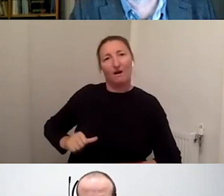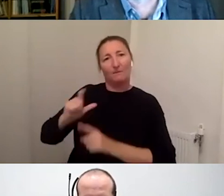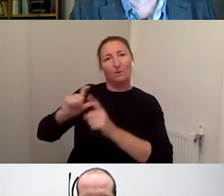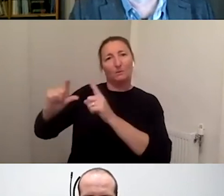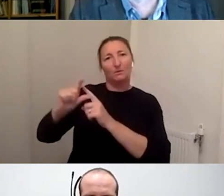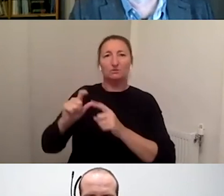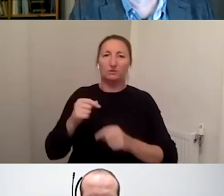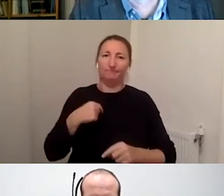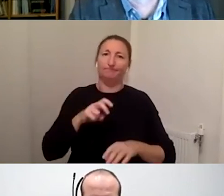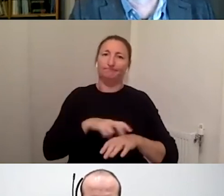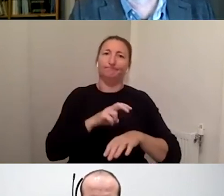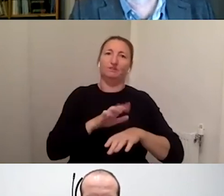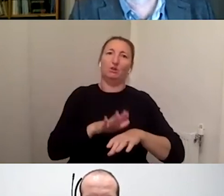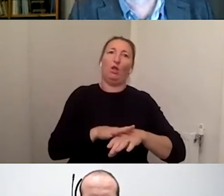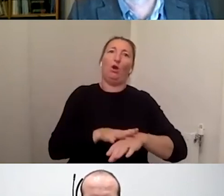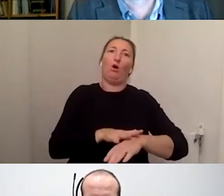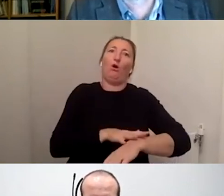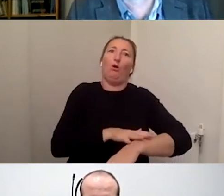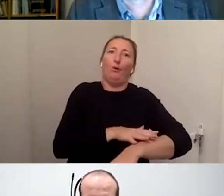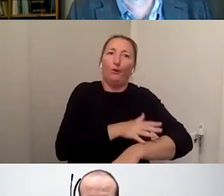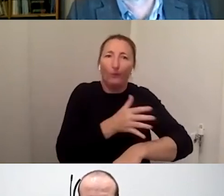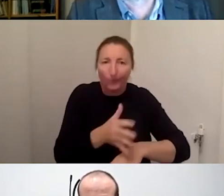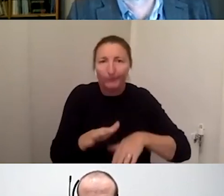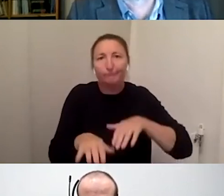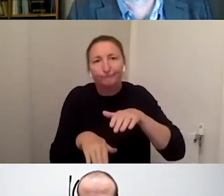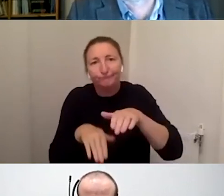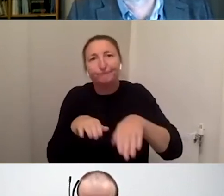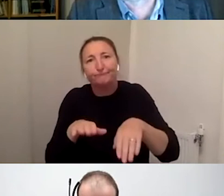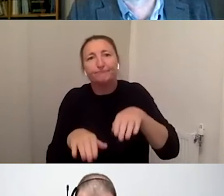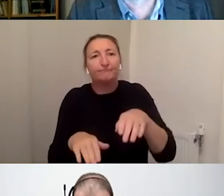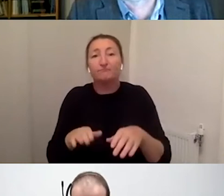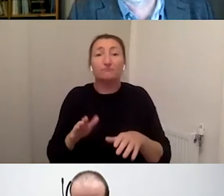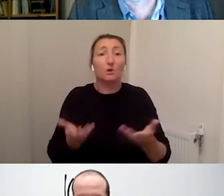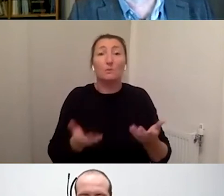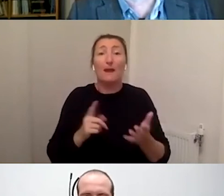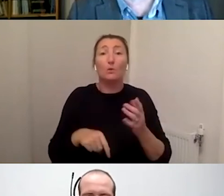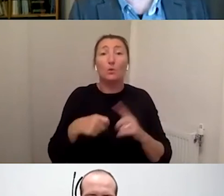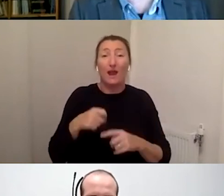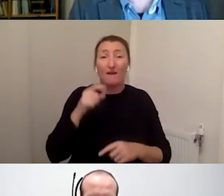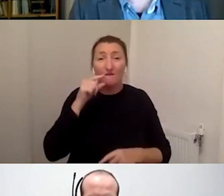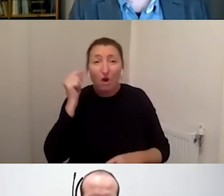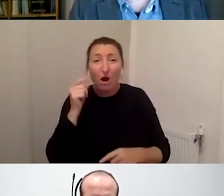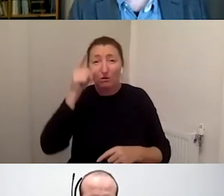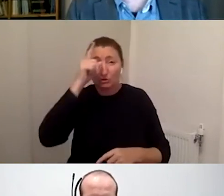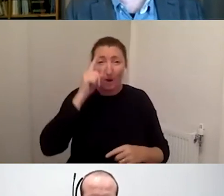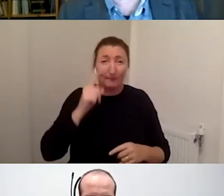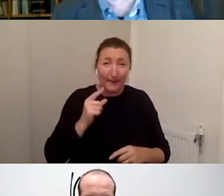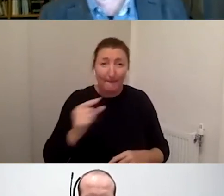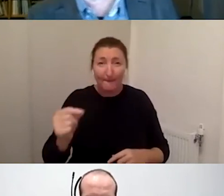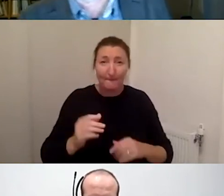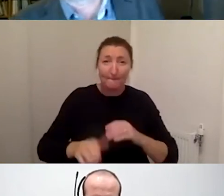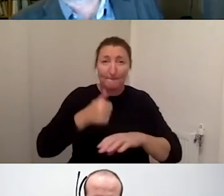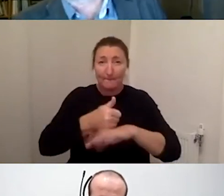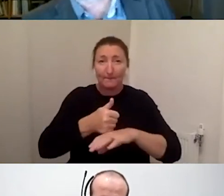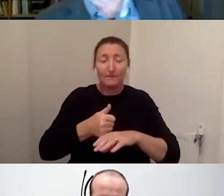we are slow in the fact that AD hasn't been rolled out here compared to the UK and France and Germany. So we've now been proposing to government that we